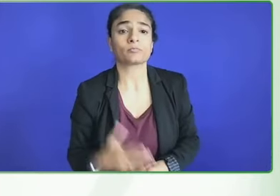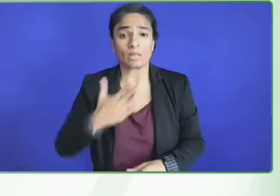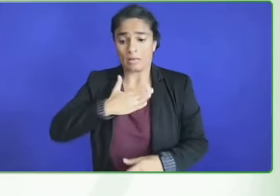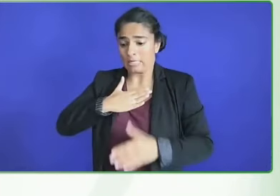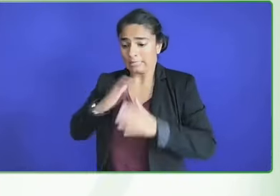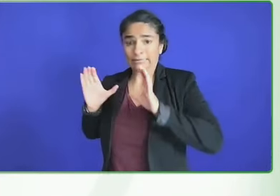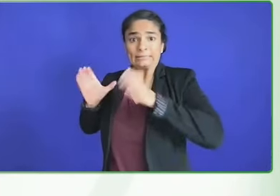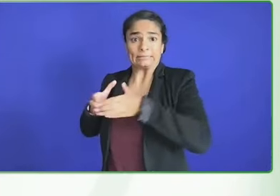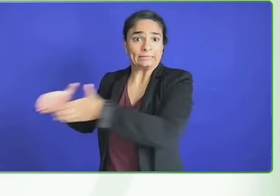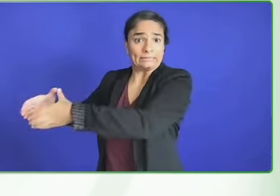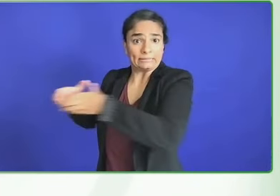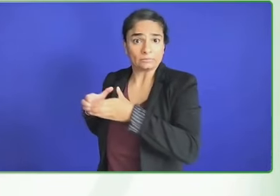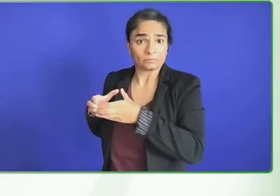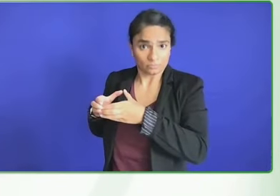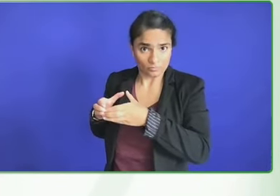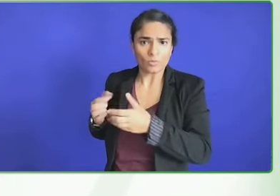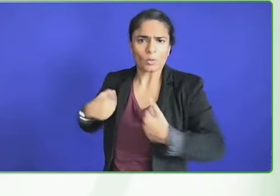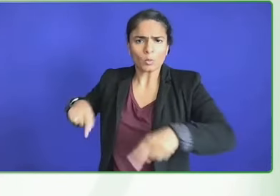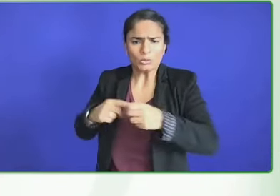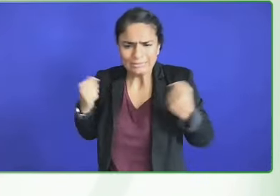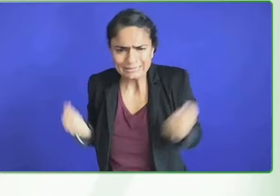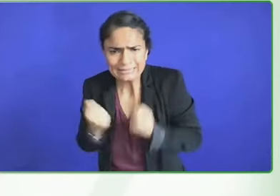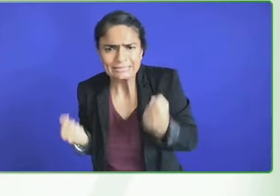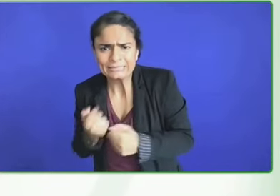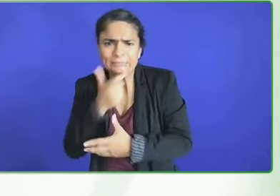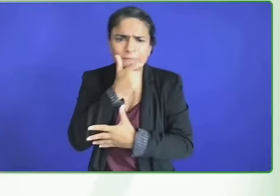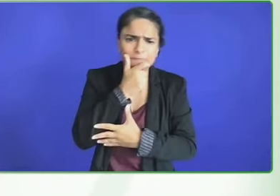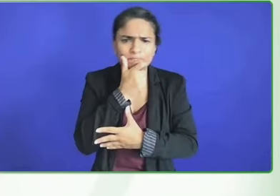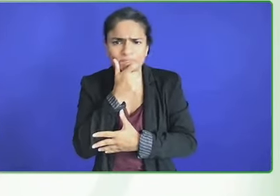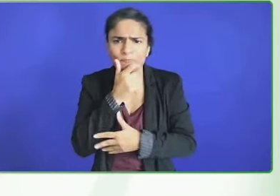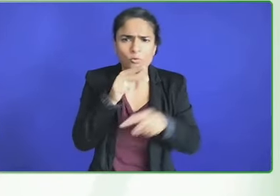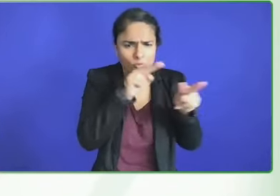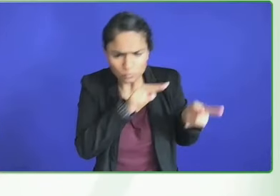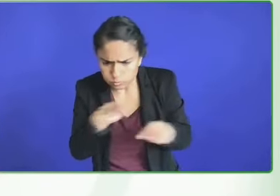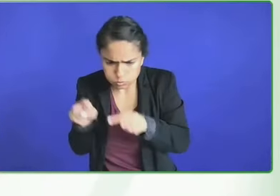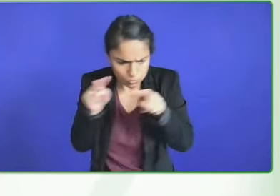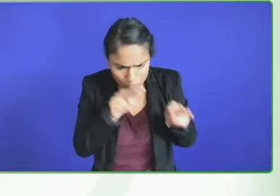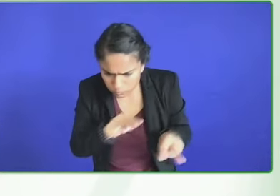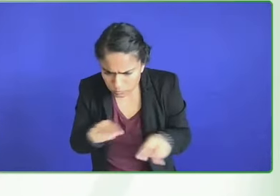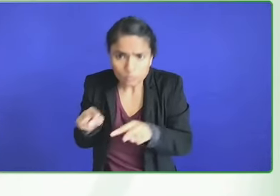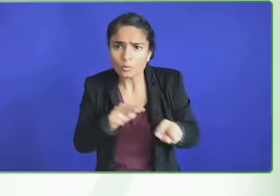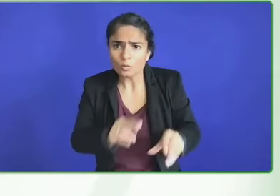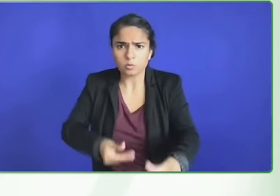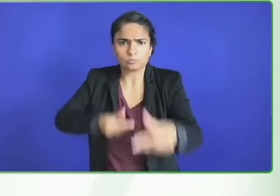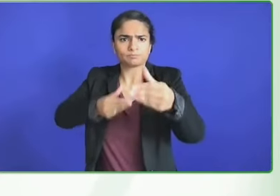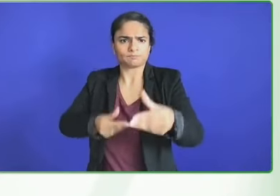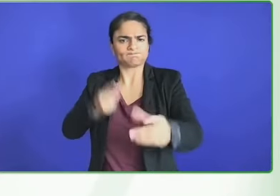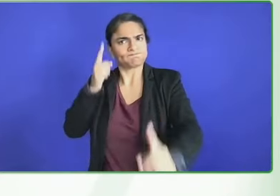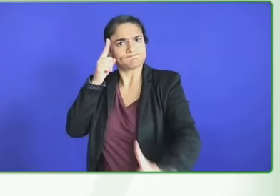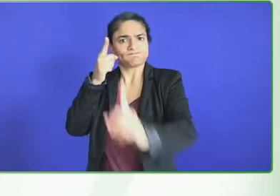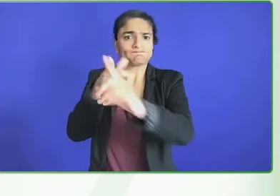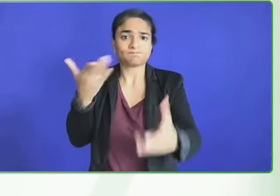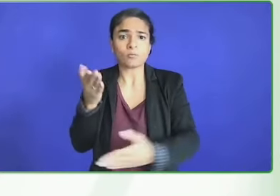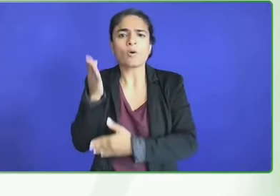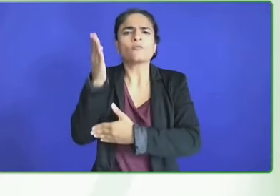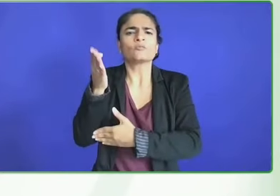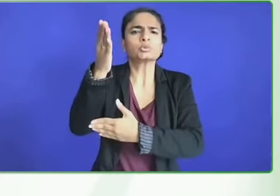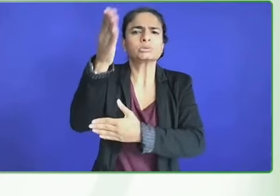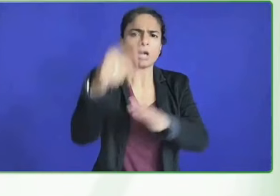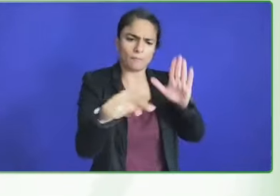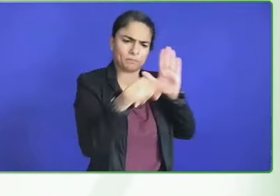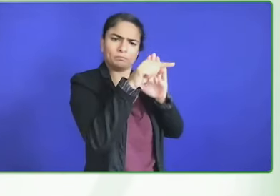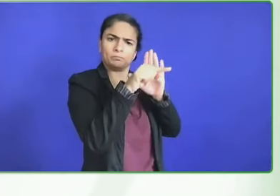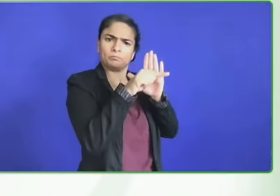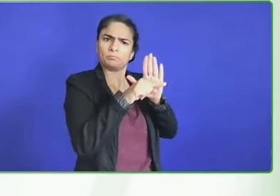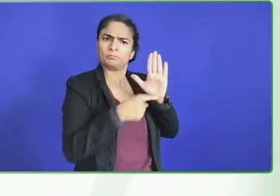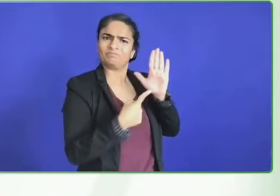its potential to guide cultural change towards disability inclusion. It will serve as a model, I believe, for all levels of government, communities, and